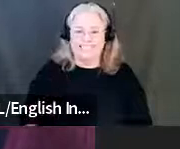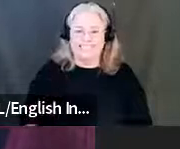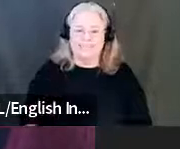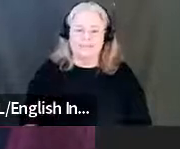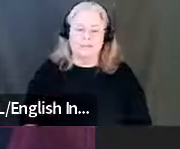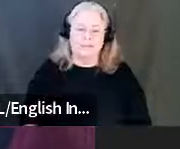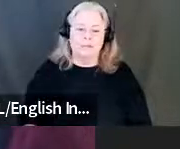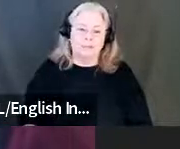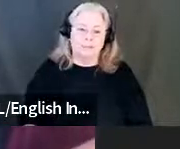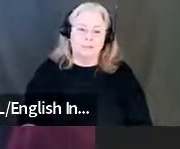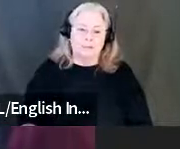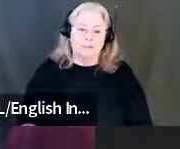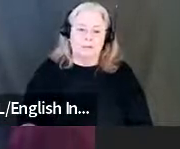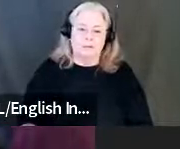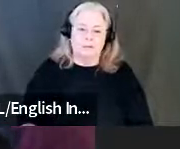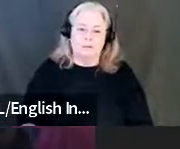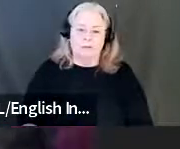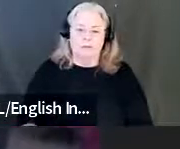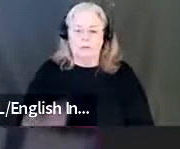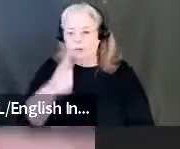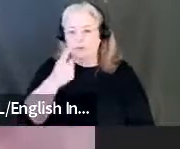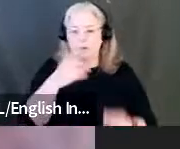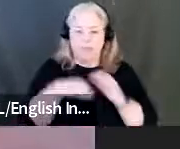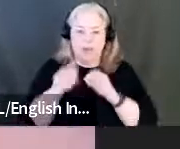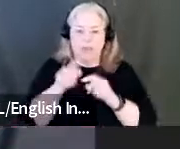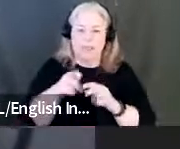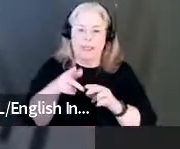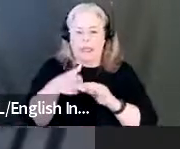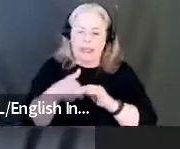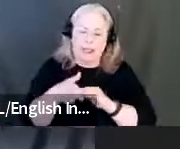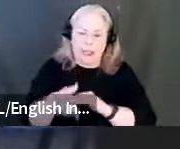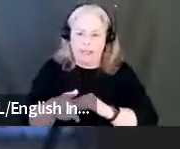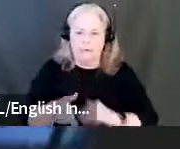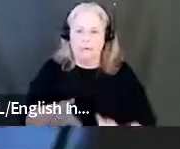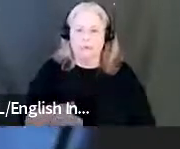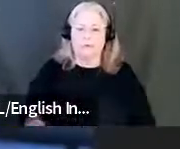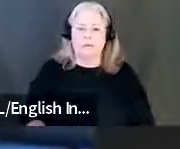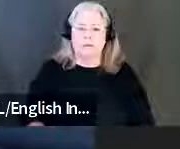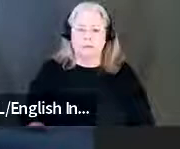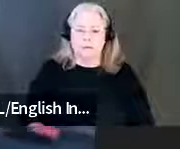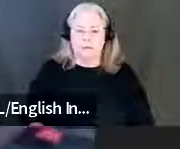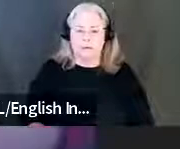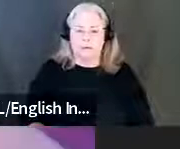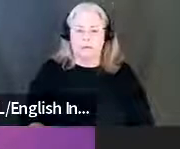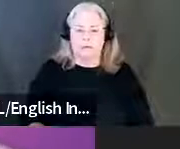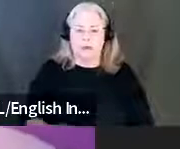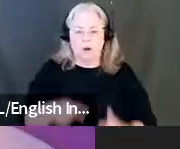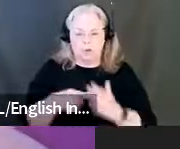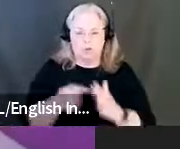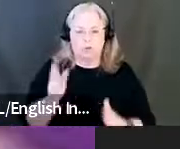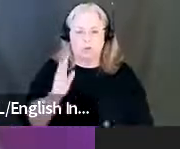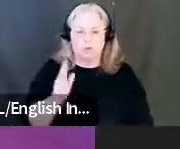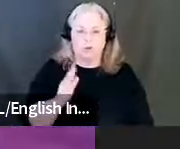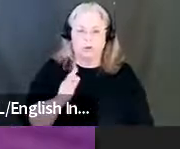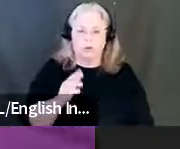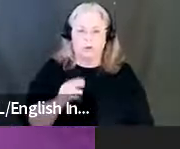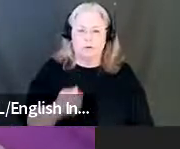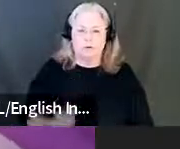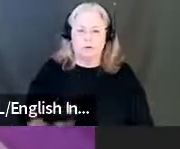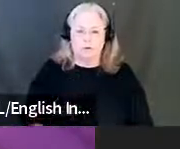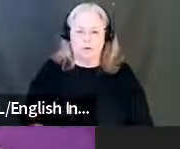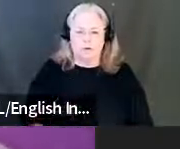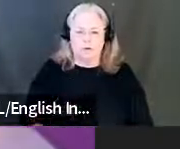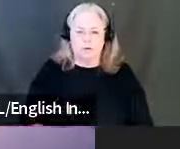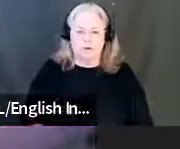So rather than just cutting these pieces, right, so to cut it, you can, I showed that before, I'm putting my two fingers here